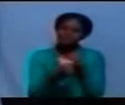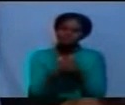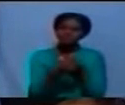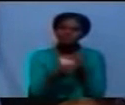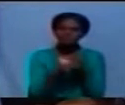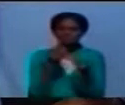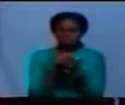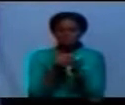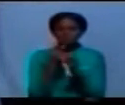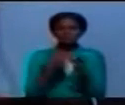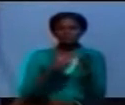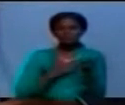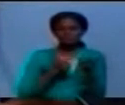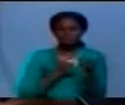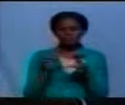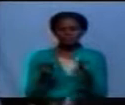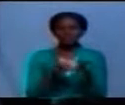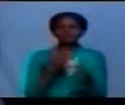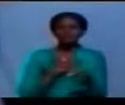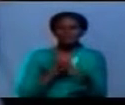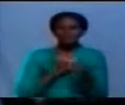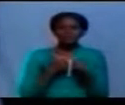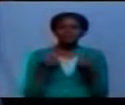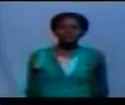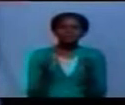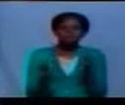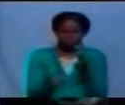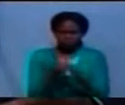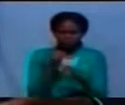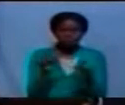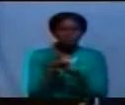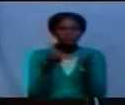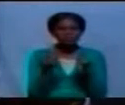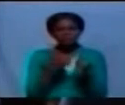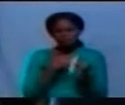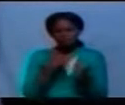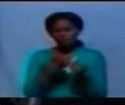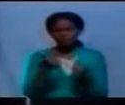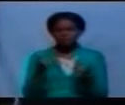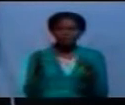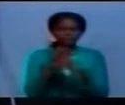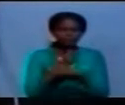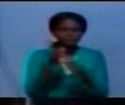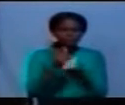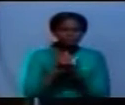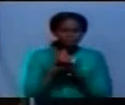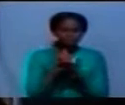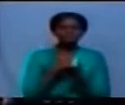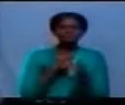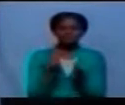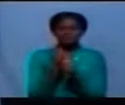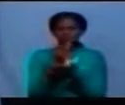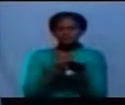this is what I've been doing. I've been running a cantemba, now I want to expand and have another cantemba. Can you help me with some loan? A bank